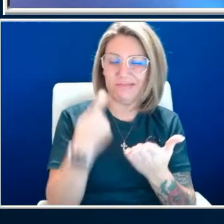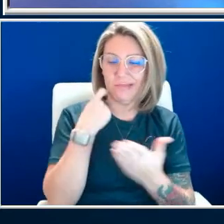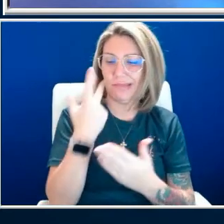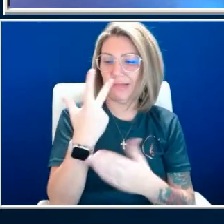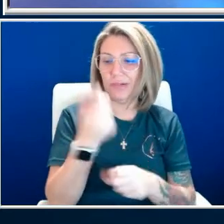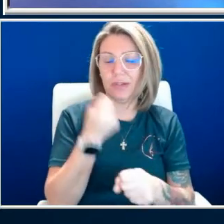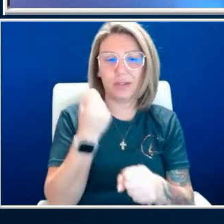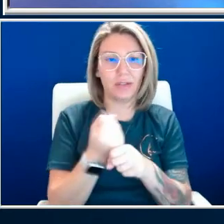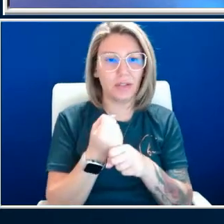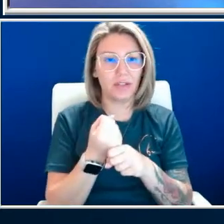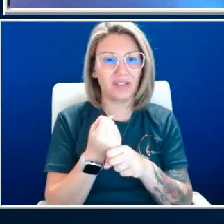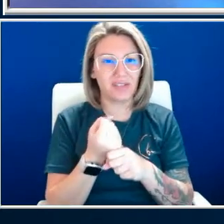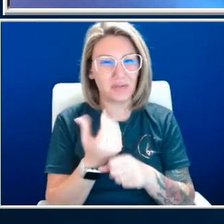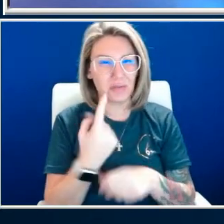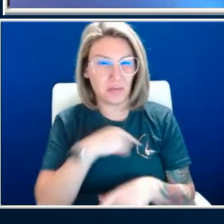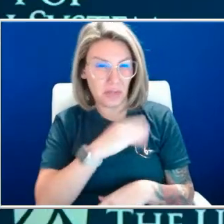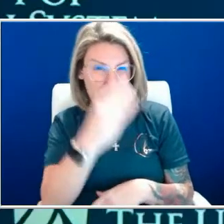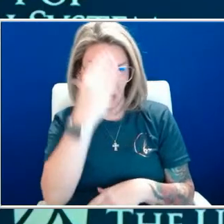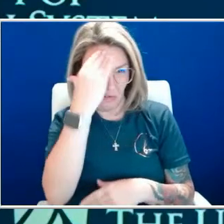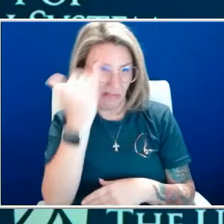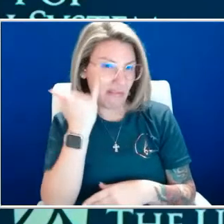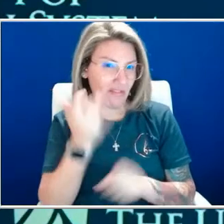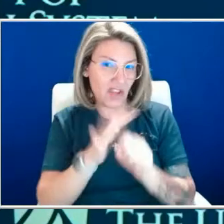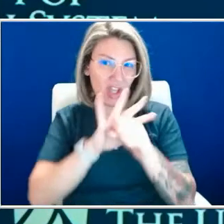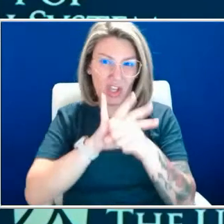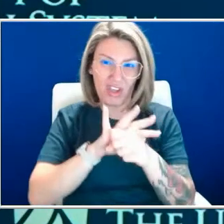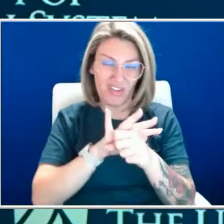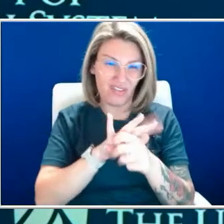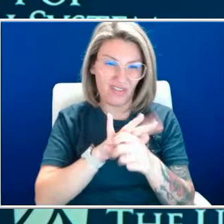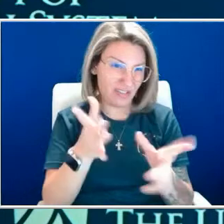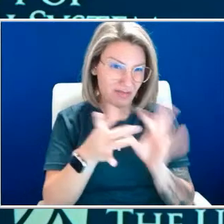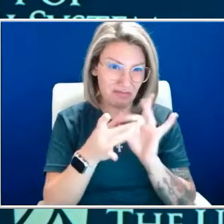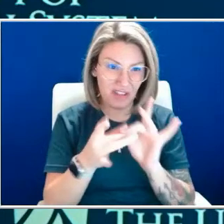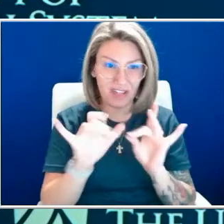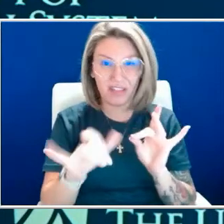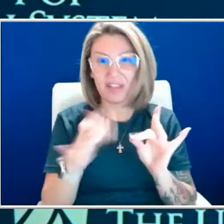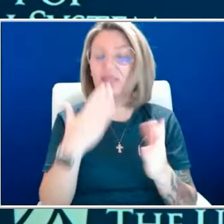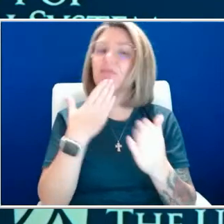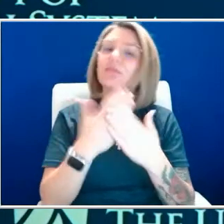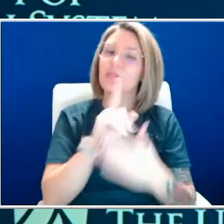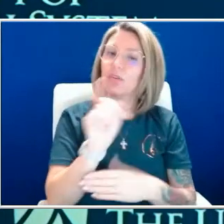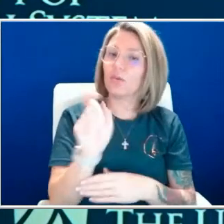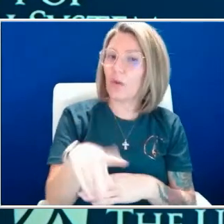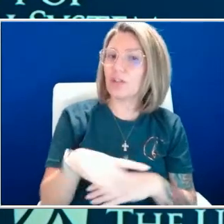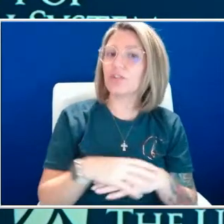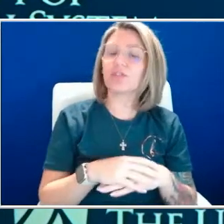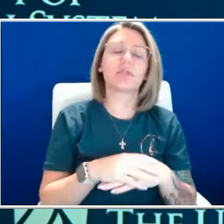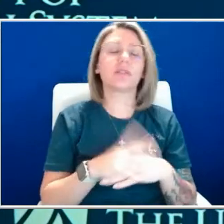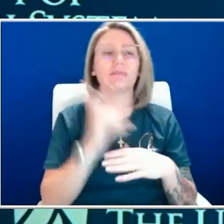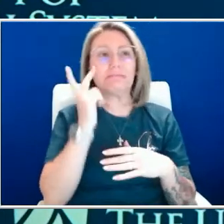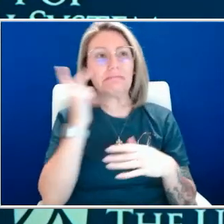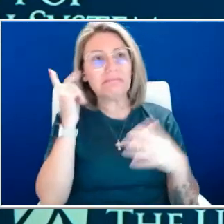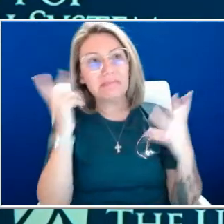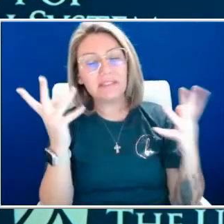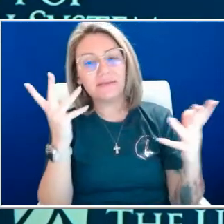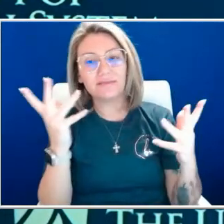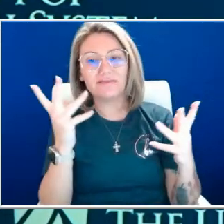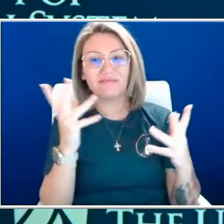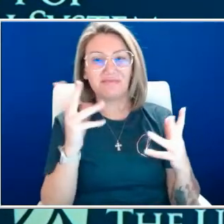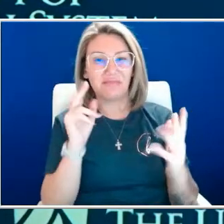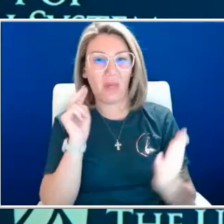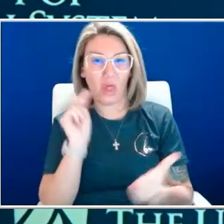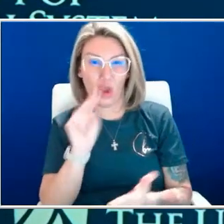factor here with Jackie? Yeah, I think that's a great question. I think it's, looking in retrospect, taking a look at her heart and